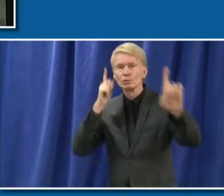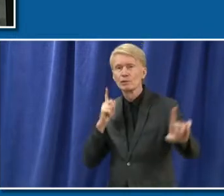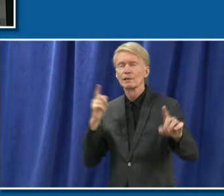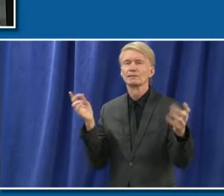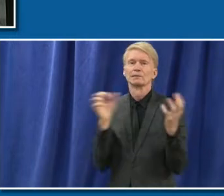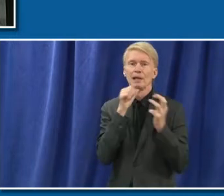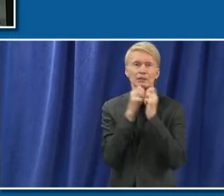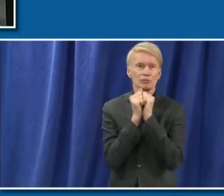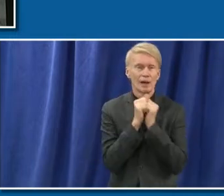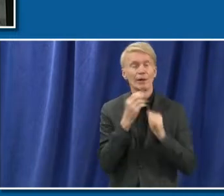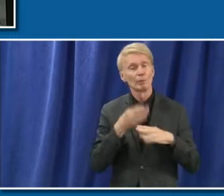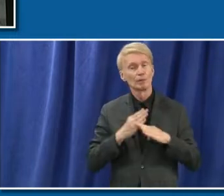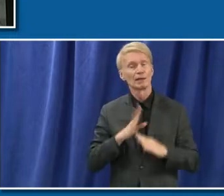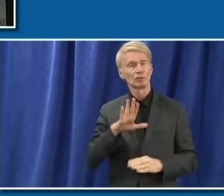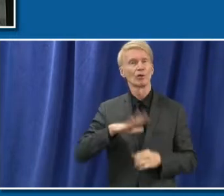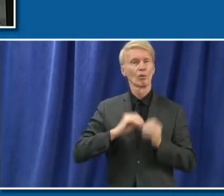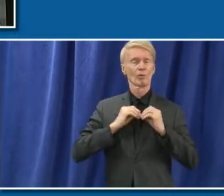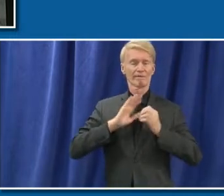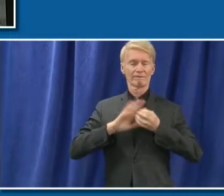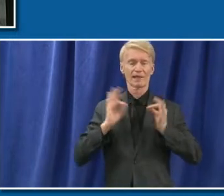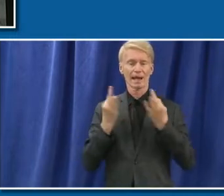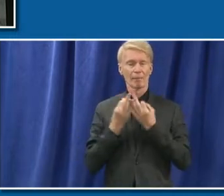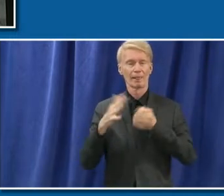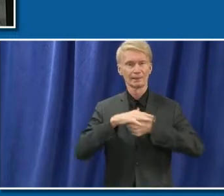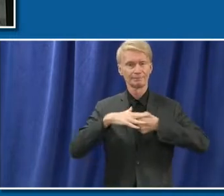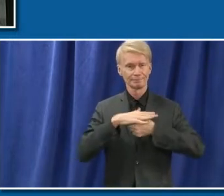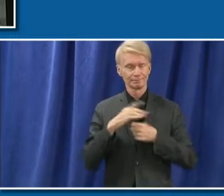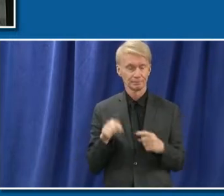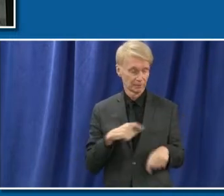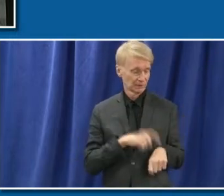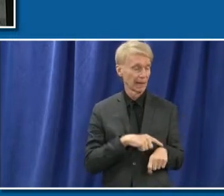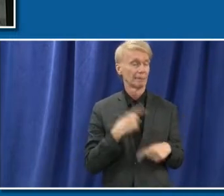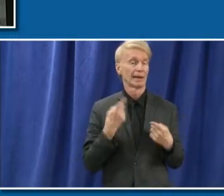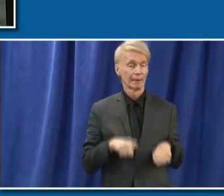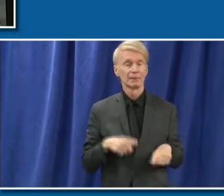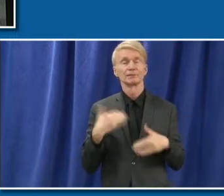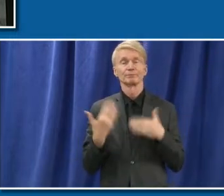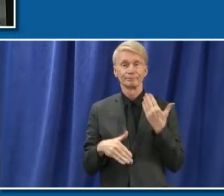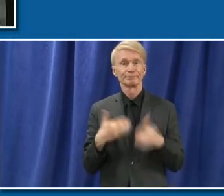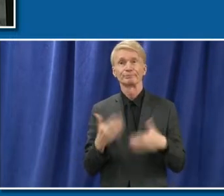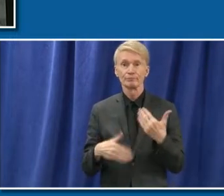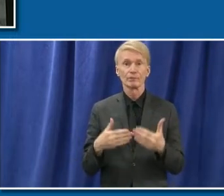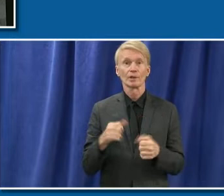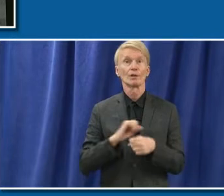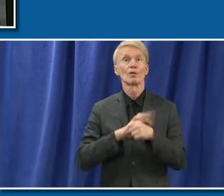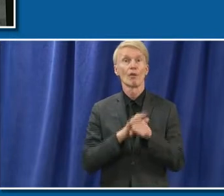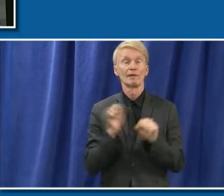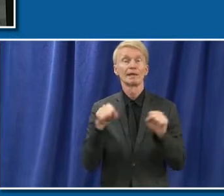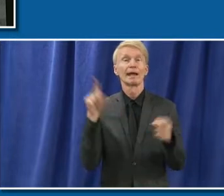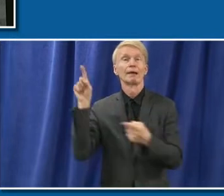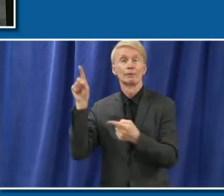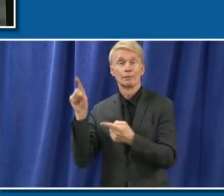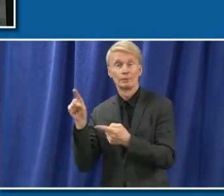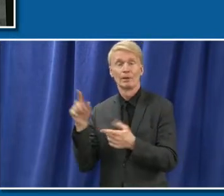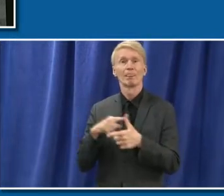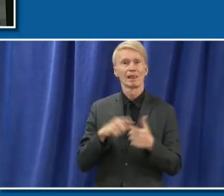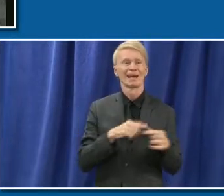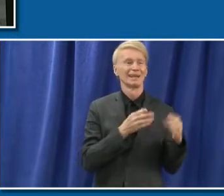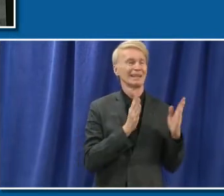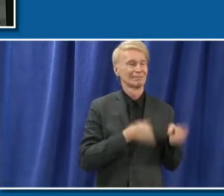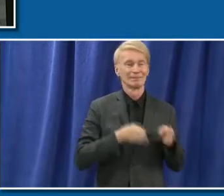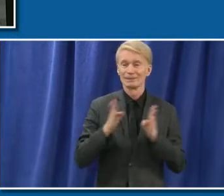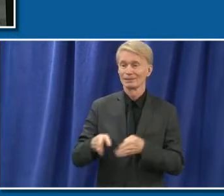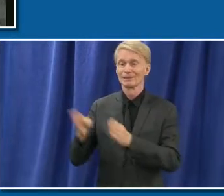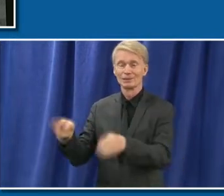protecting family. As we move further along and COVID itself starts to come under better control, the individual risk will go down. But we